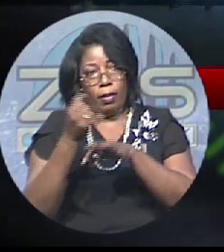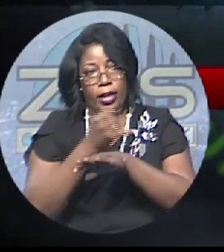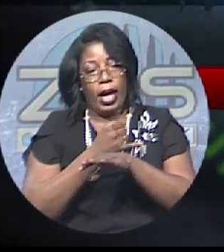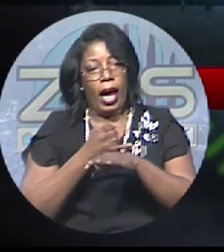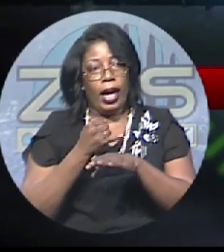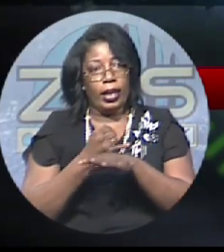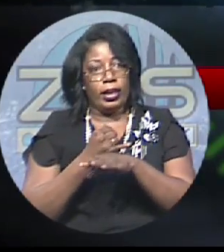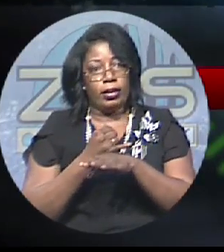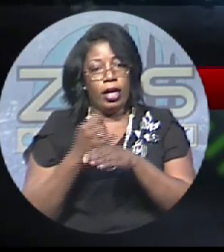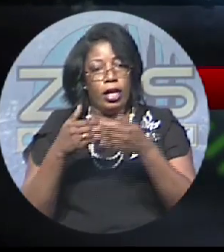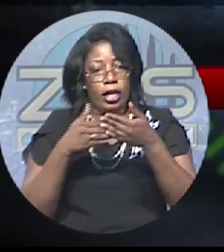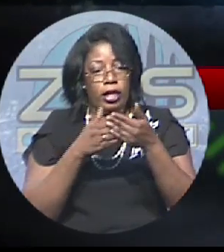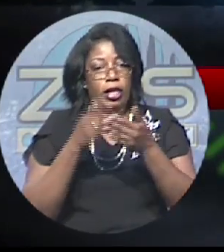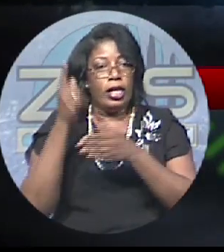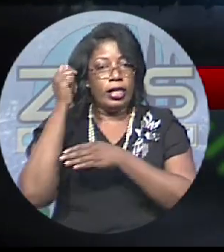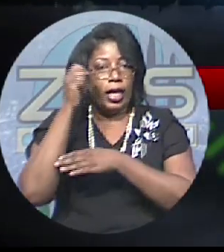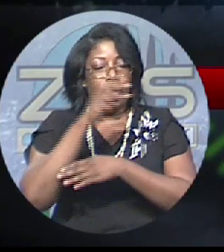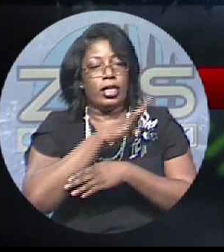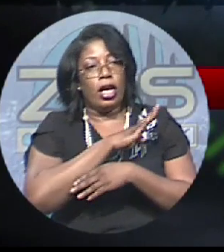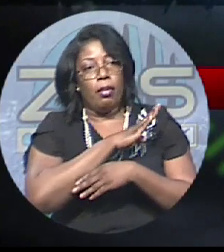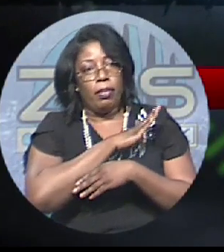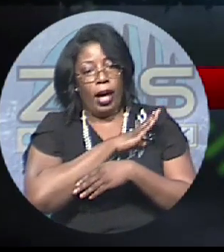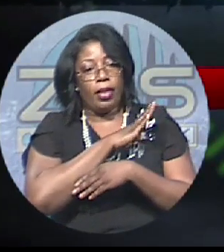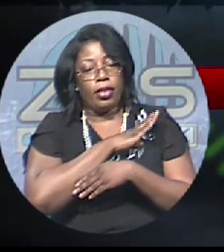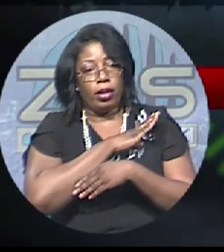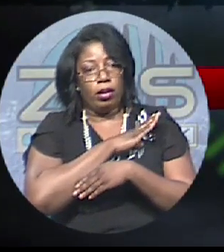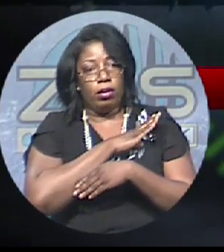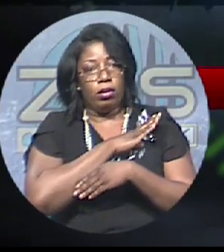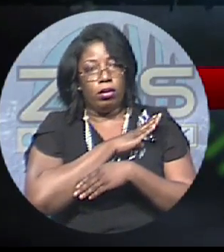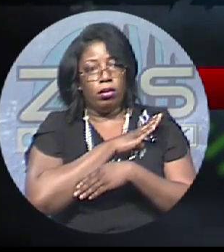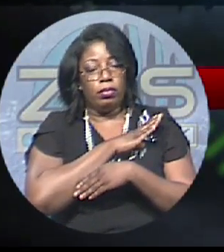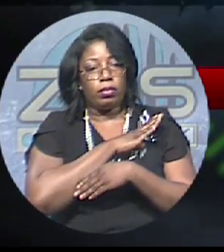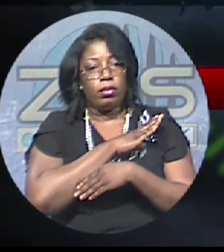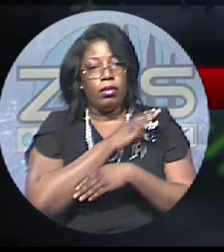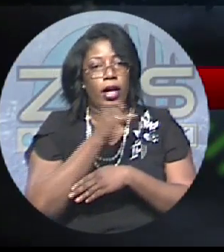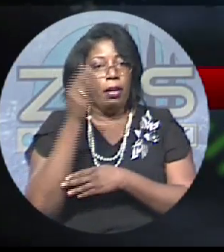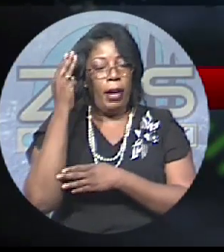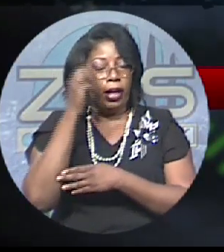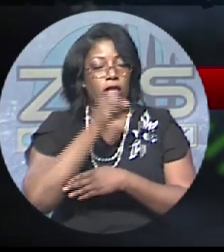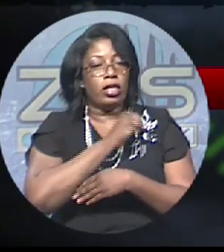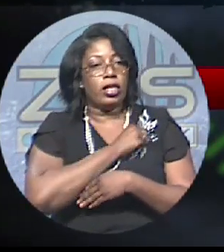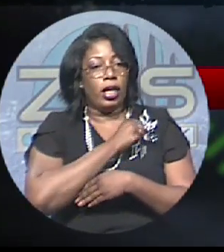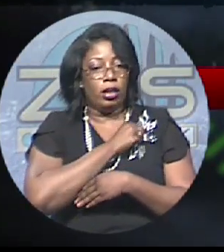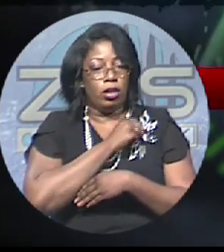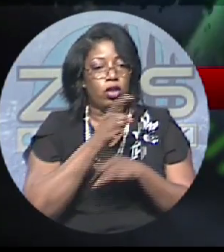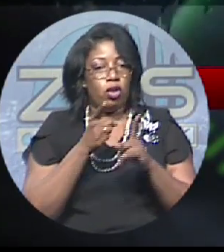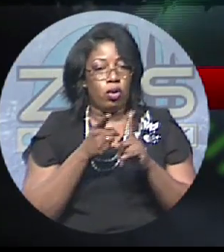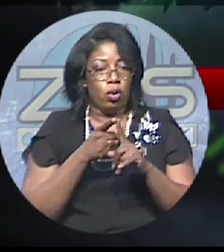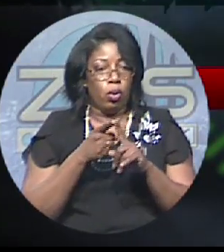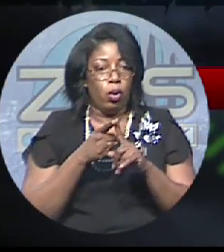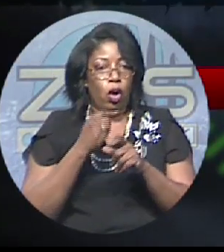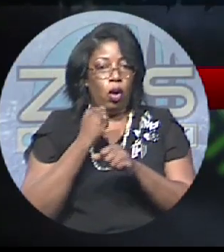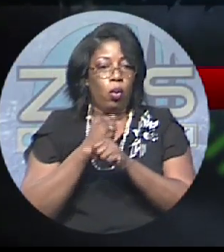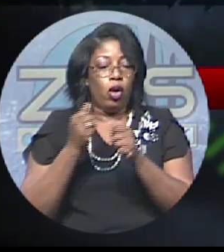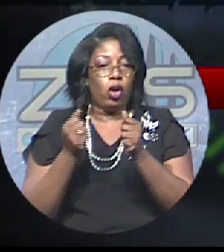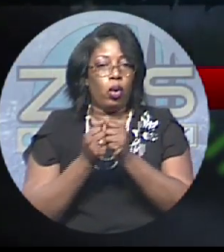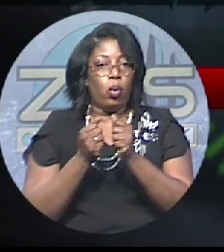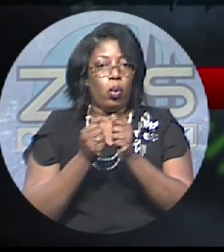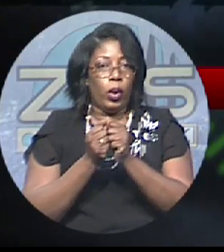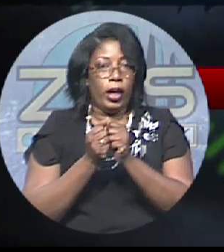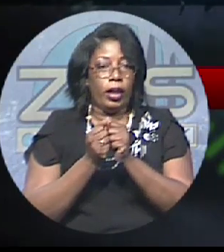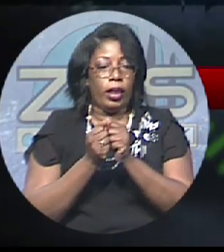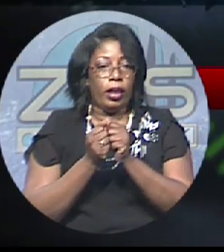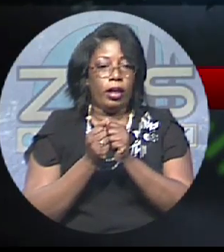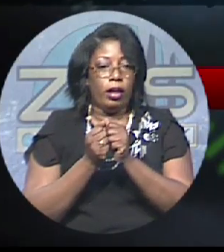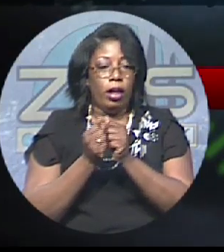Force Commander Captain Tellis Bethel has also assigned Lieutenant Commander Michael Saunders to liaise with the Royal Fleet